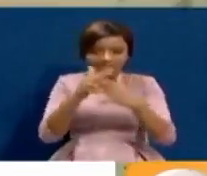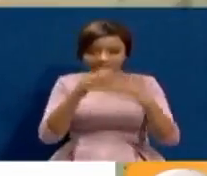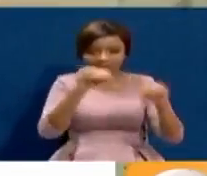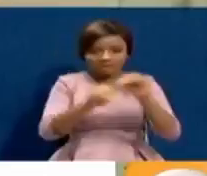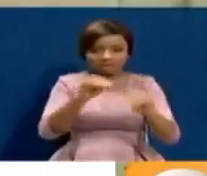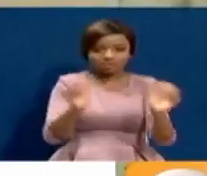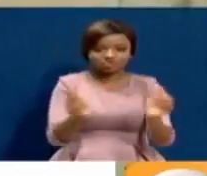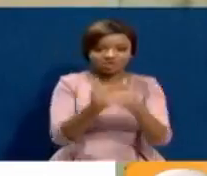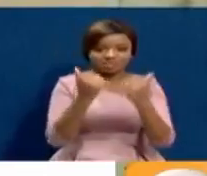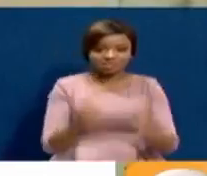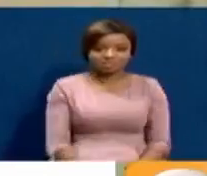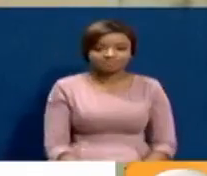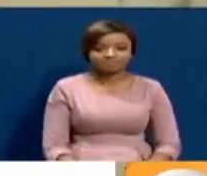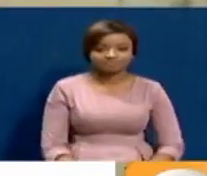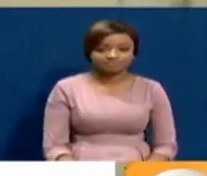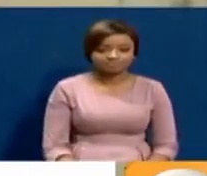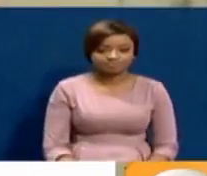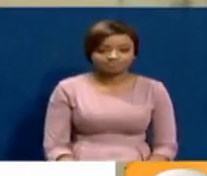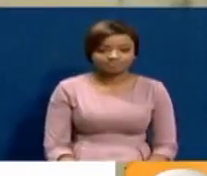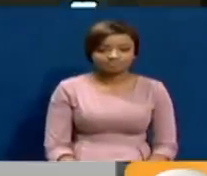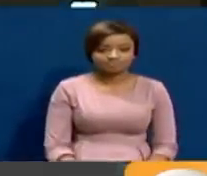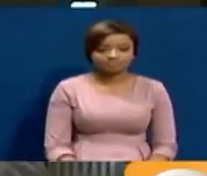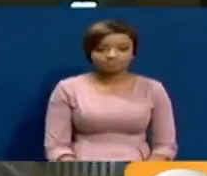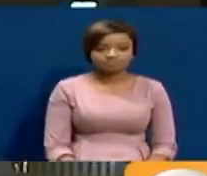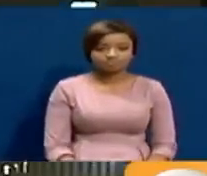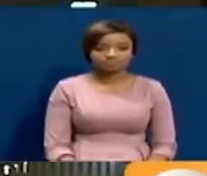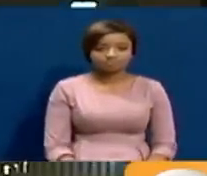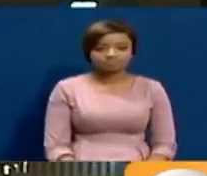election. Makori Ongechi, Citizen TV. Okay, let's take